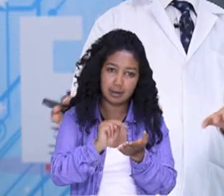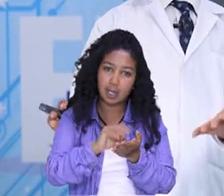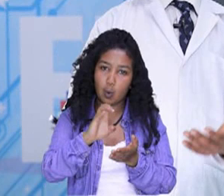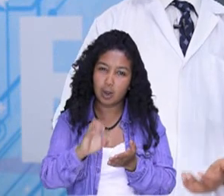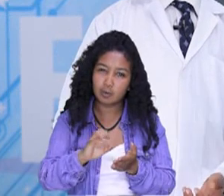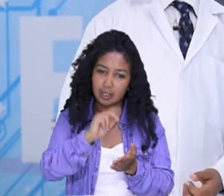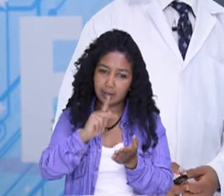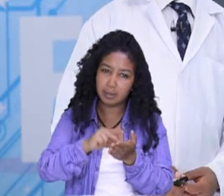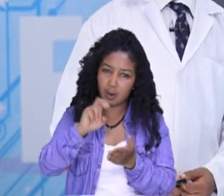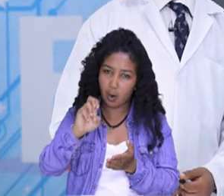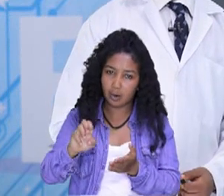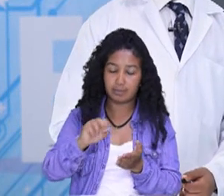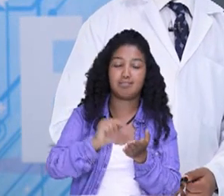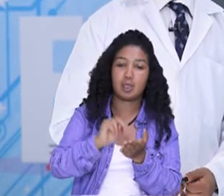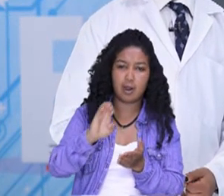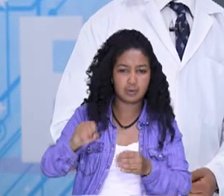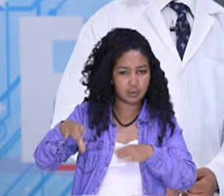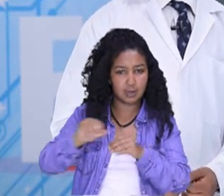and prokaryotes, students?